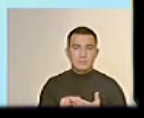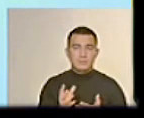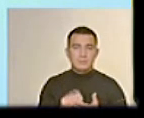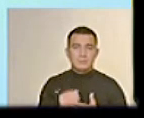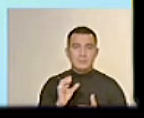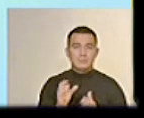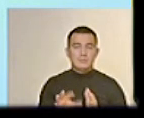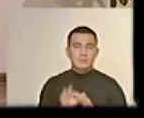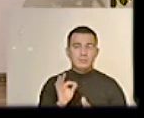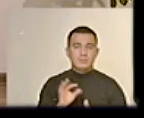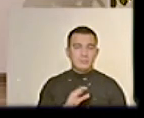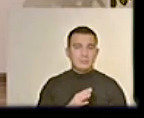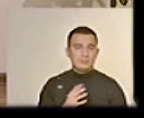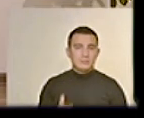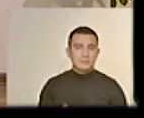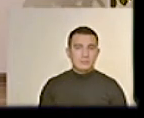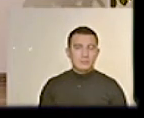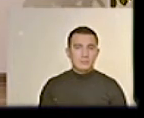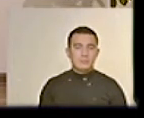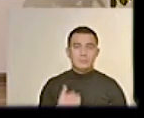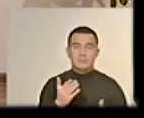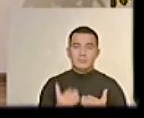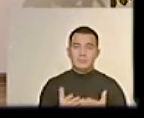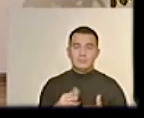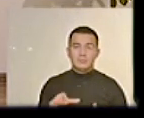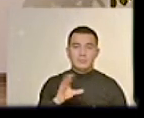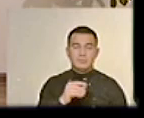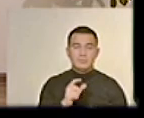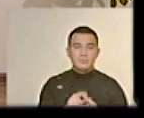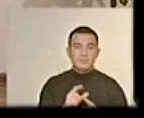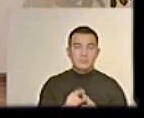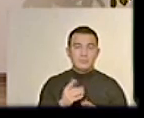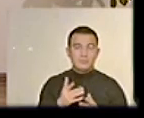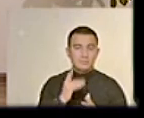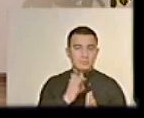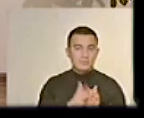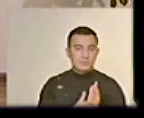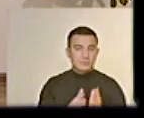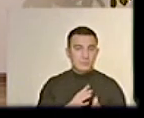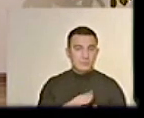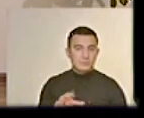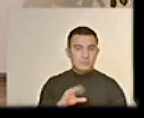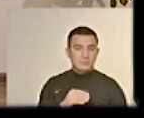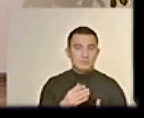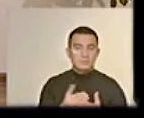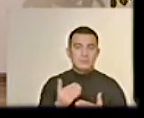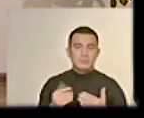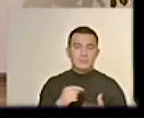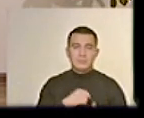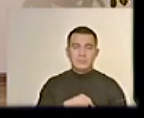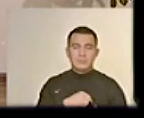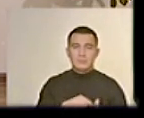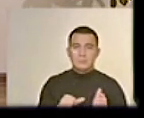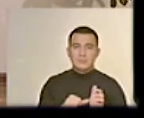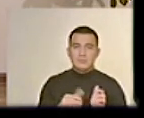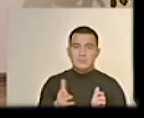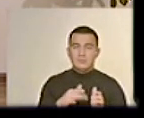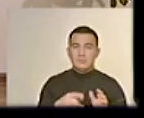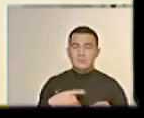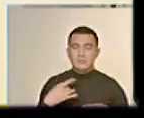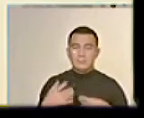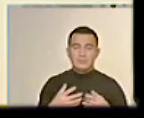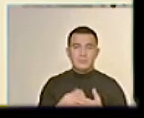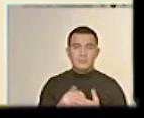belgilab oldik. Agarda sizga ushbu ma'lumot tushunarli bo'lgan bo'lsa, mana shu jarayonlarni, ya'ni 6 ta reaksiya